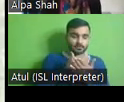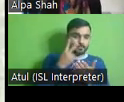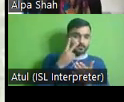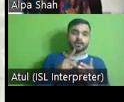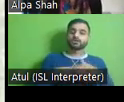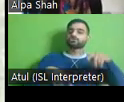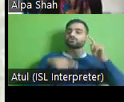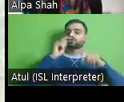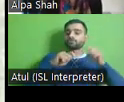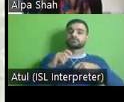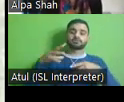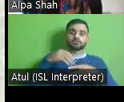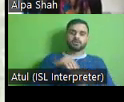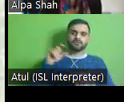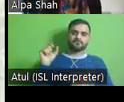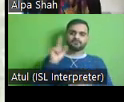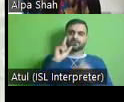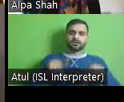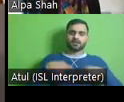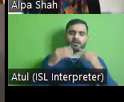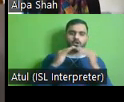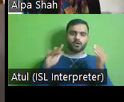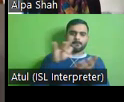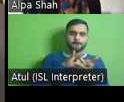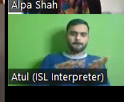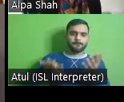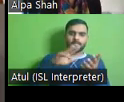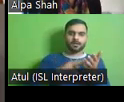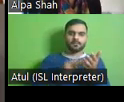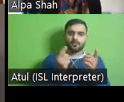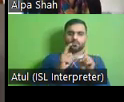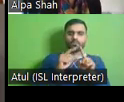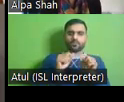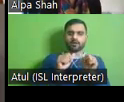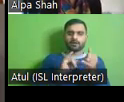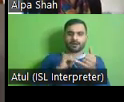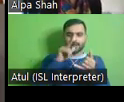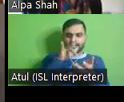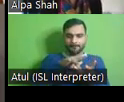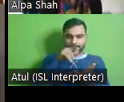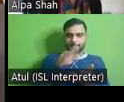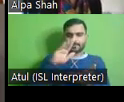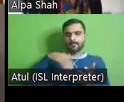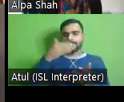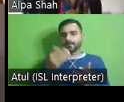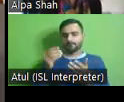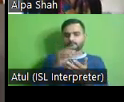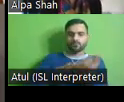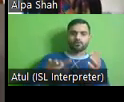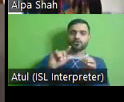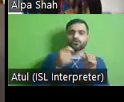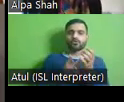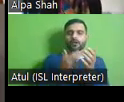is. And first I was living amongst the Mundas, and then I was living amongst the